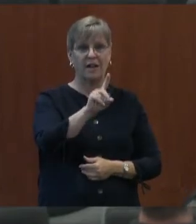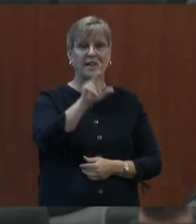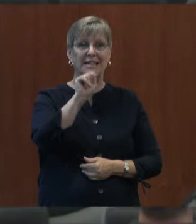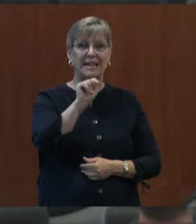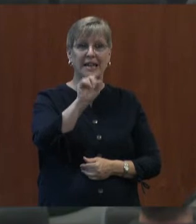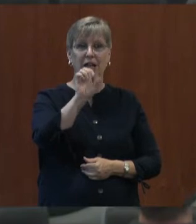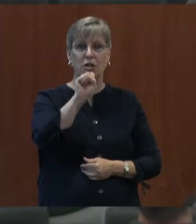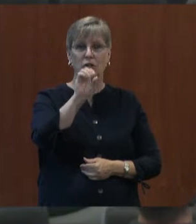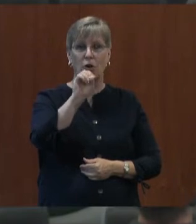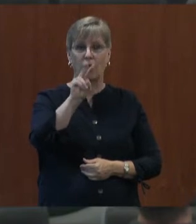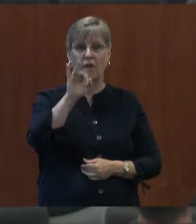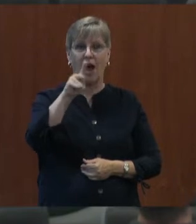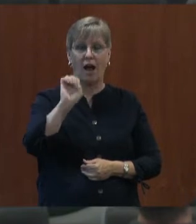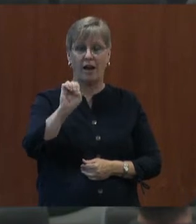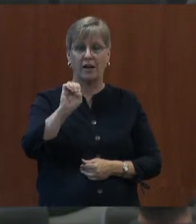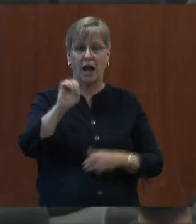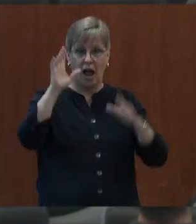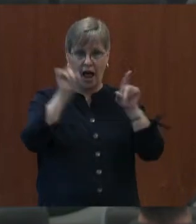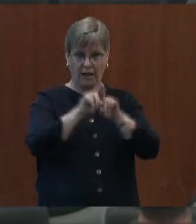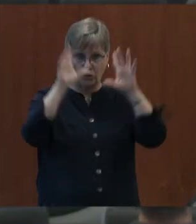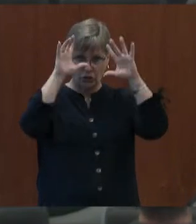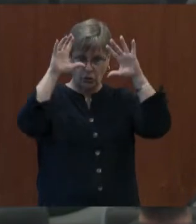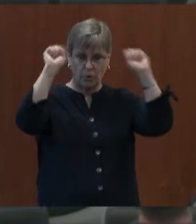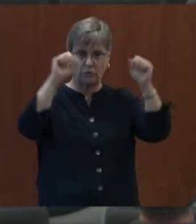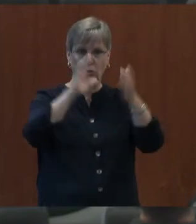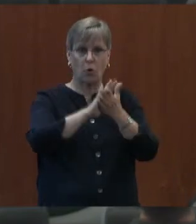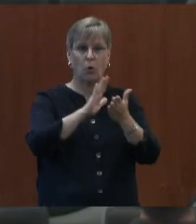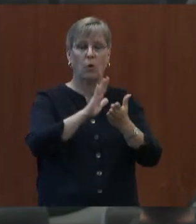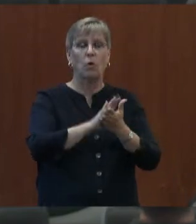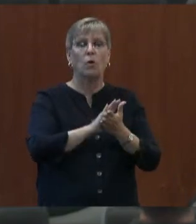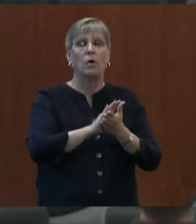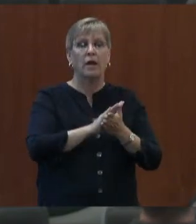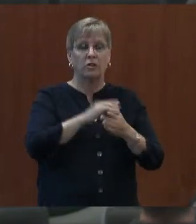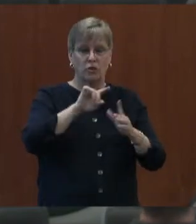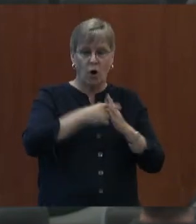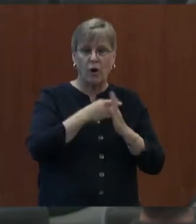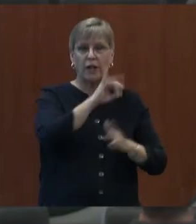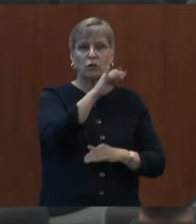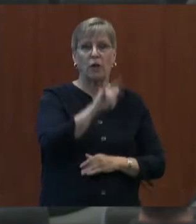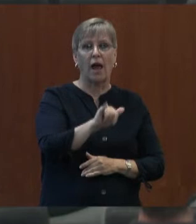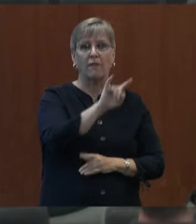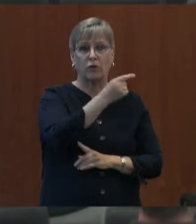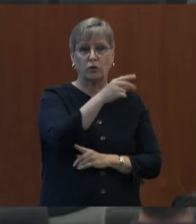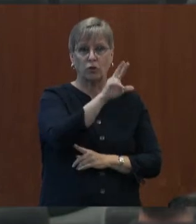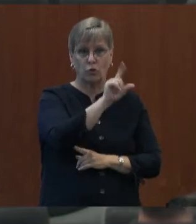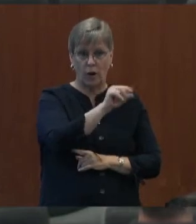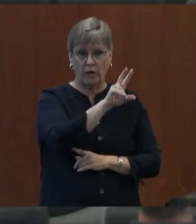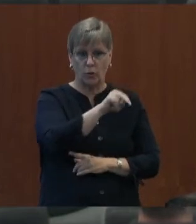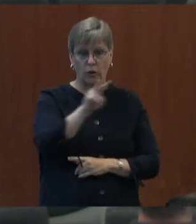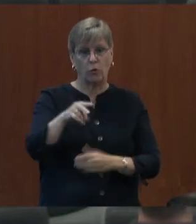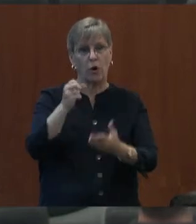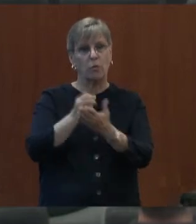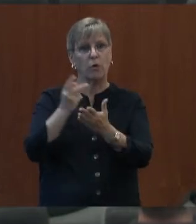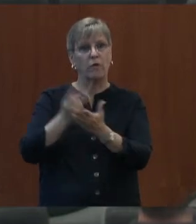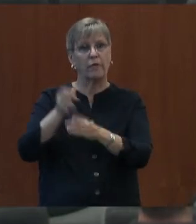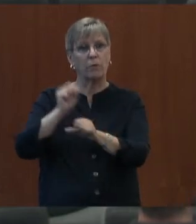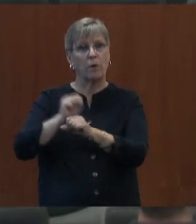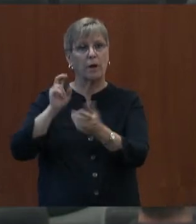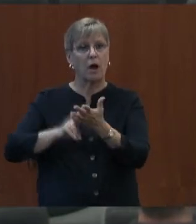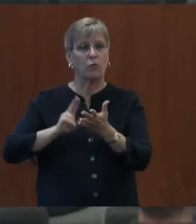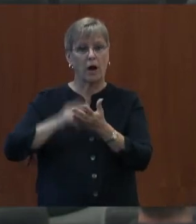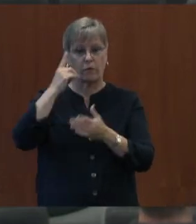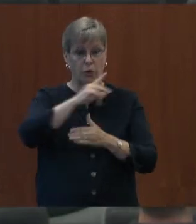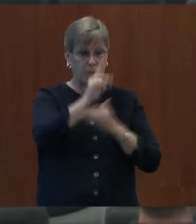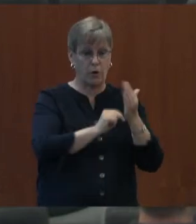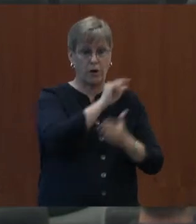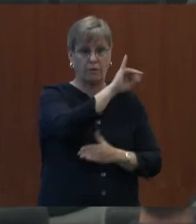as superintendent of schools effective July 1st, 2022, and for the approval of the superintendent's employment contract, which is for the